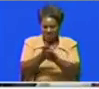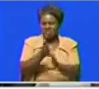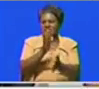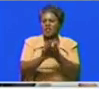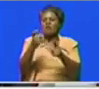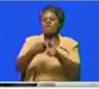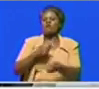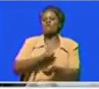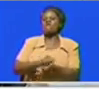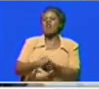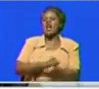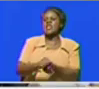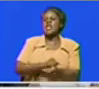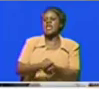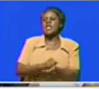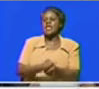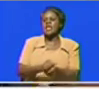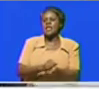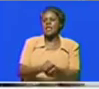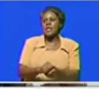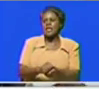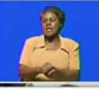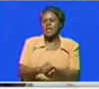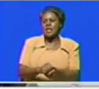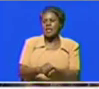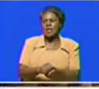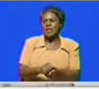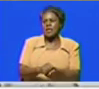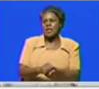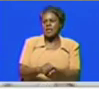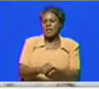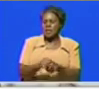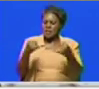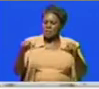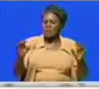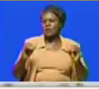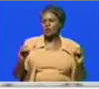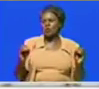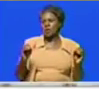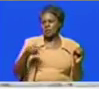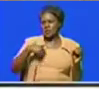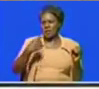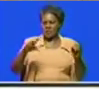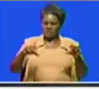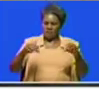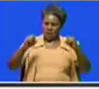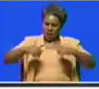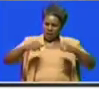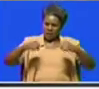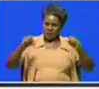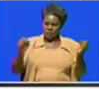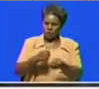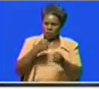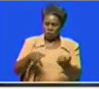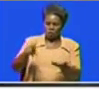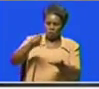all the public facility imeisha kufika siku hiyo. Wasipotimiza kwa sababu tulikubaliana. There is no way you can increase